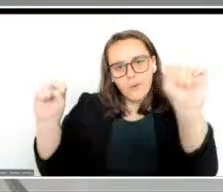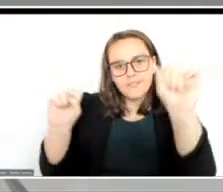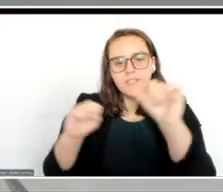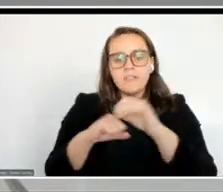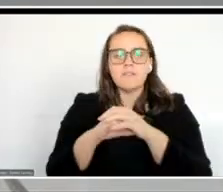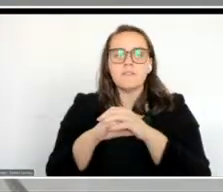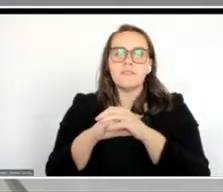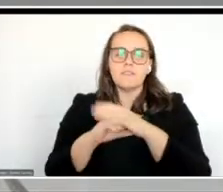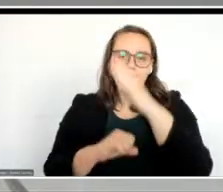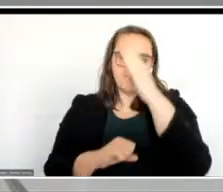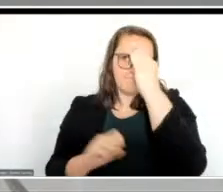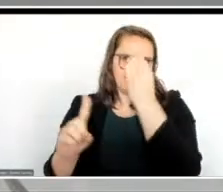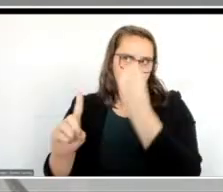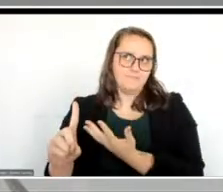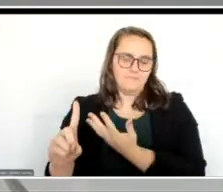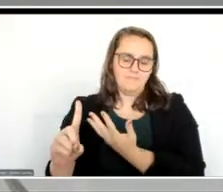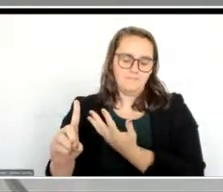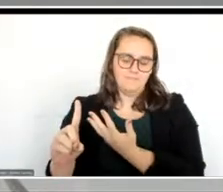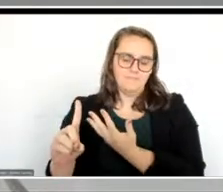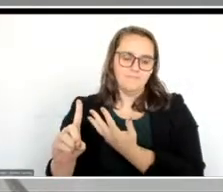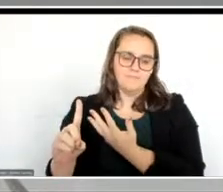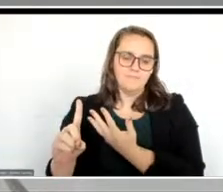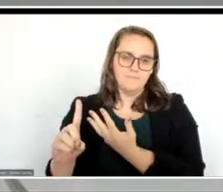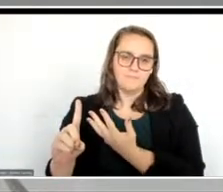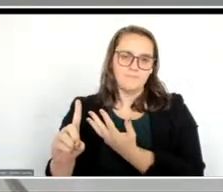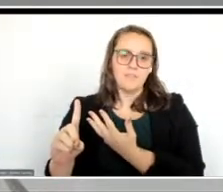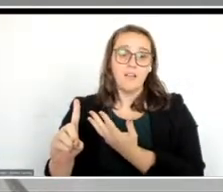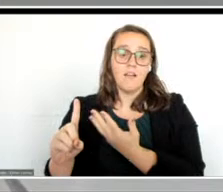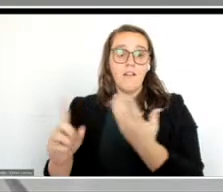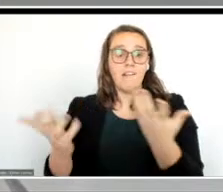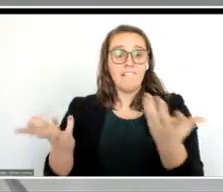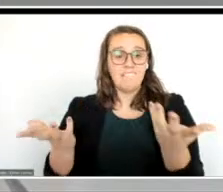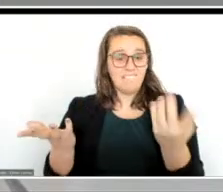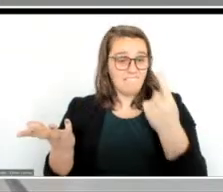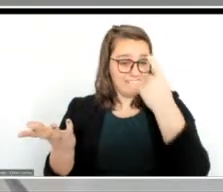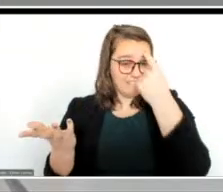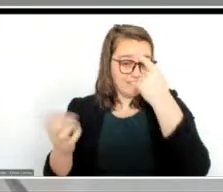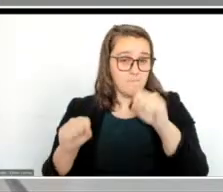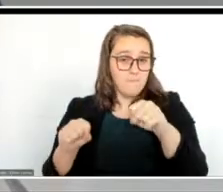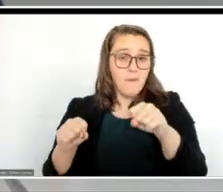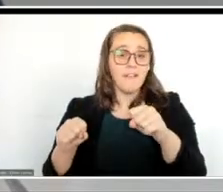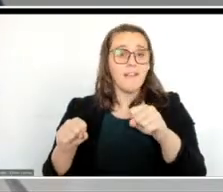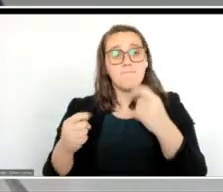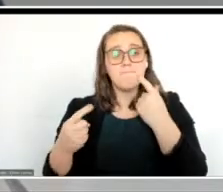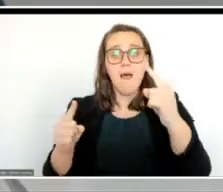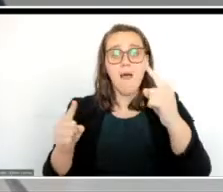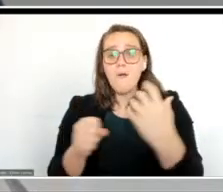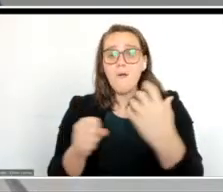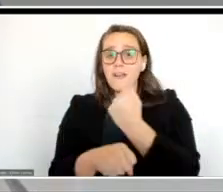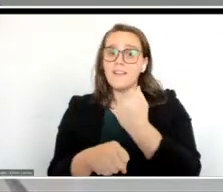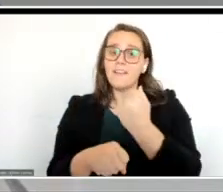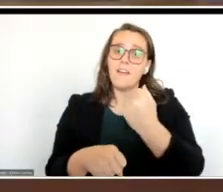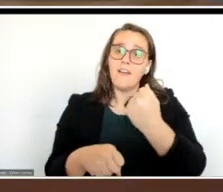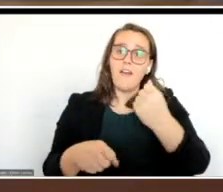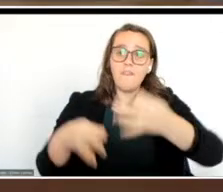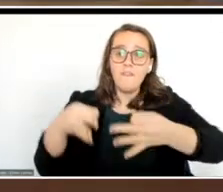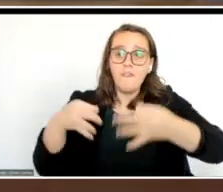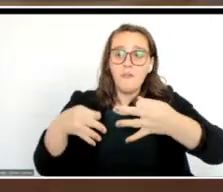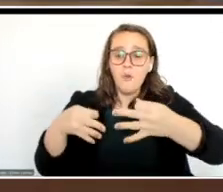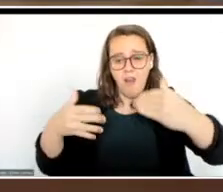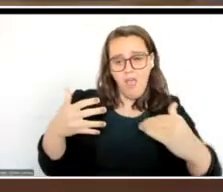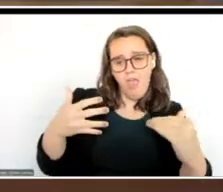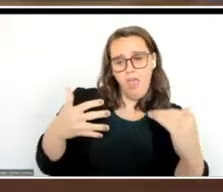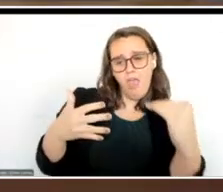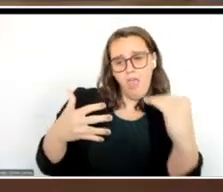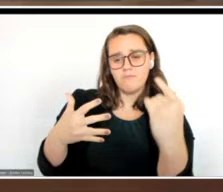communicated that the odds of us prevailing in legal challenges were very small. You know, after